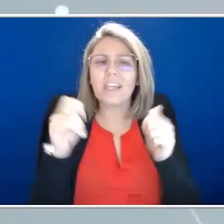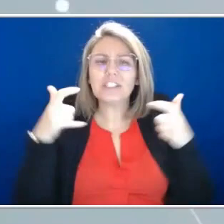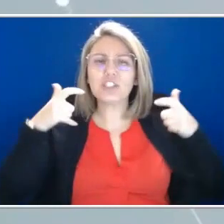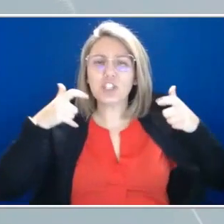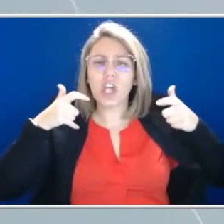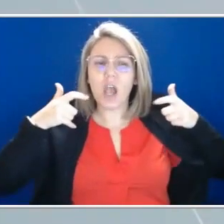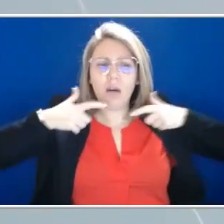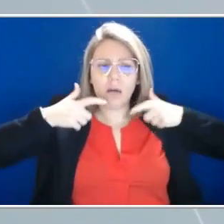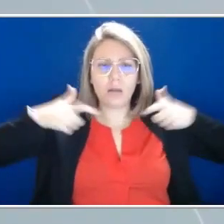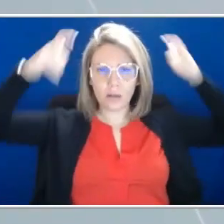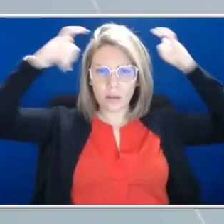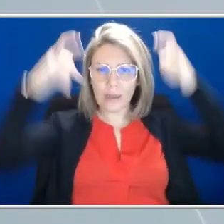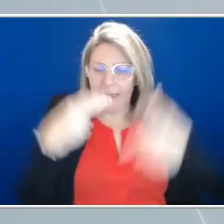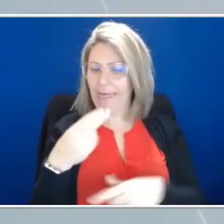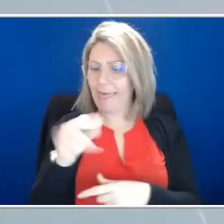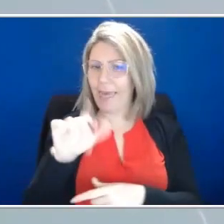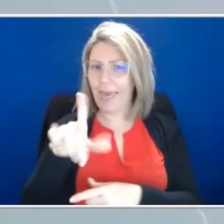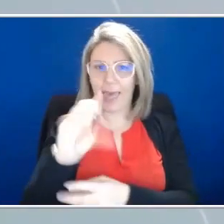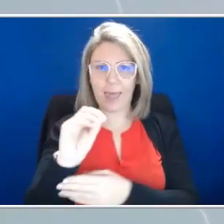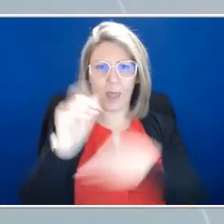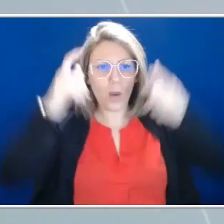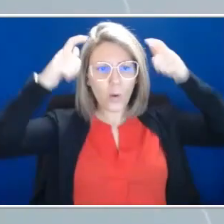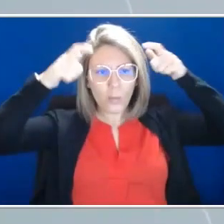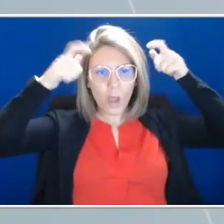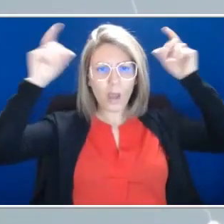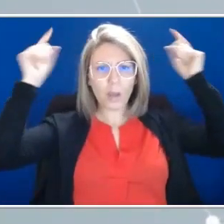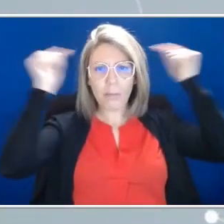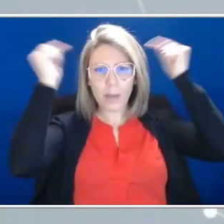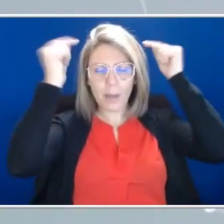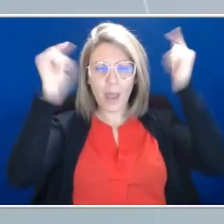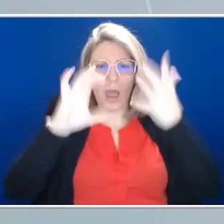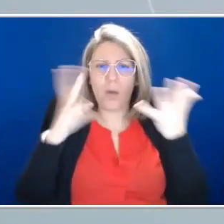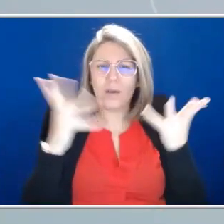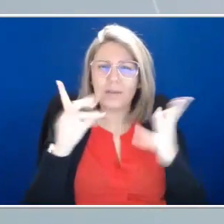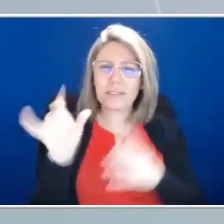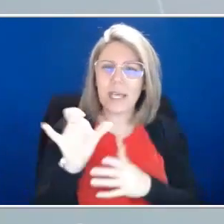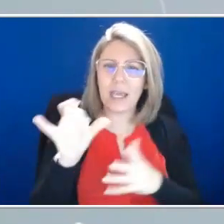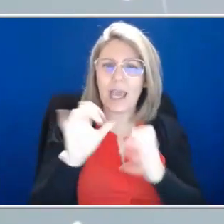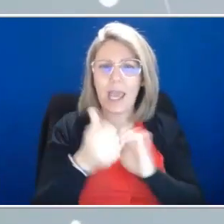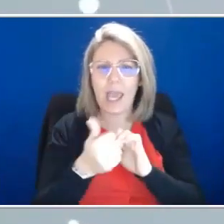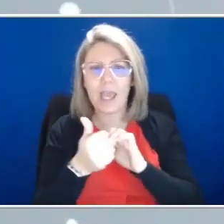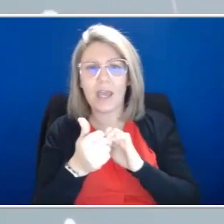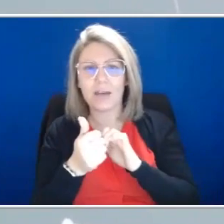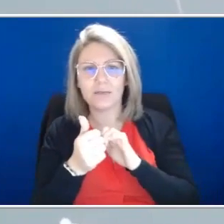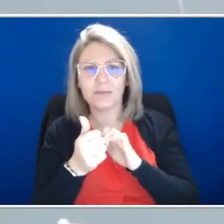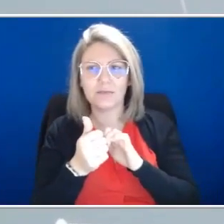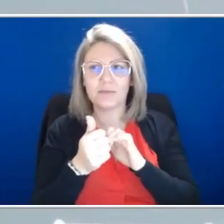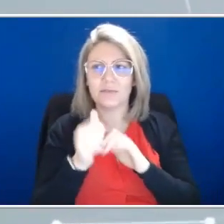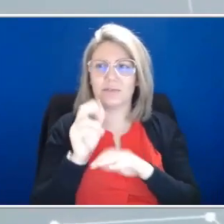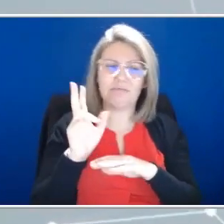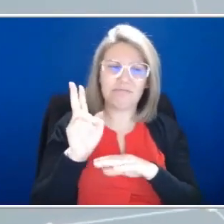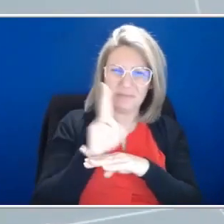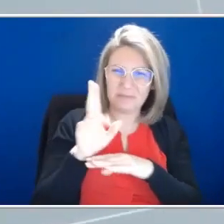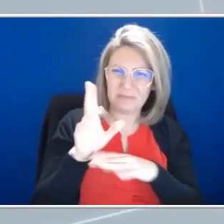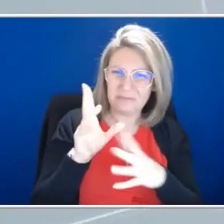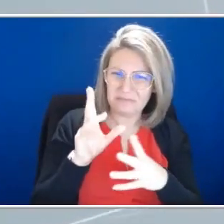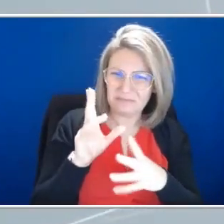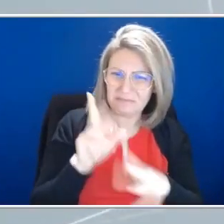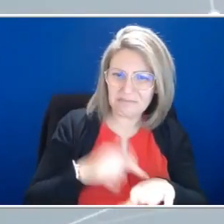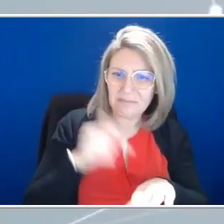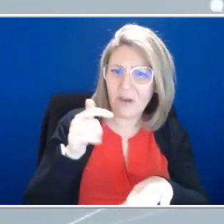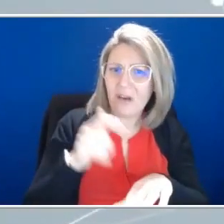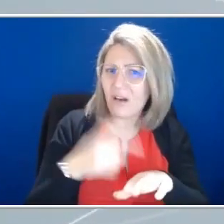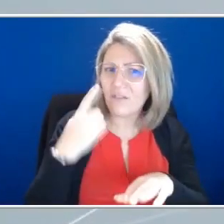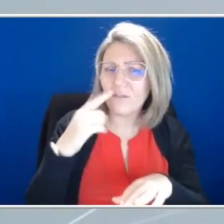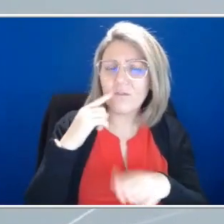head. Can you describe what that was like and how long you had to wear it? Yeah, that wasn't very fun, and I had to wear it for